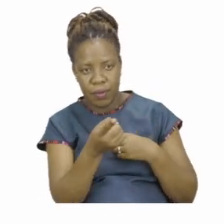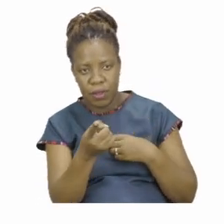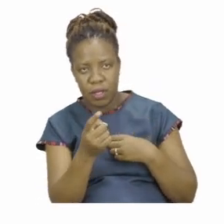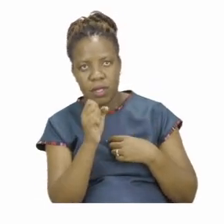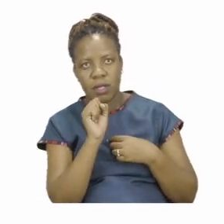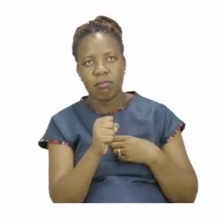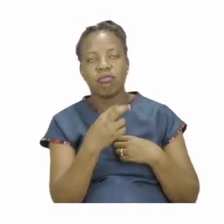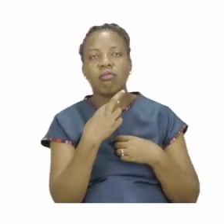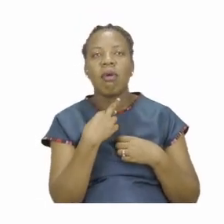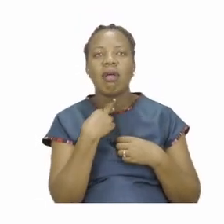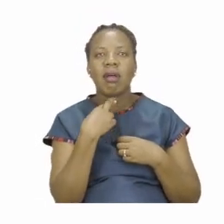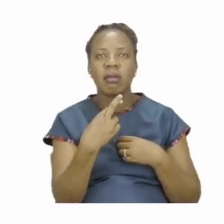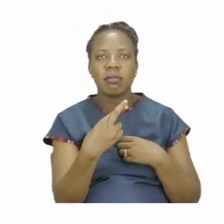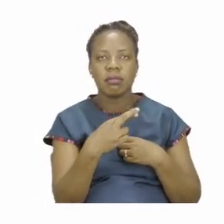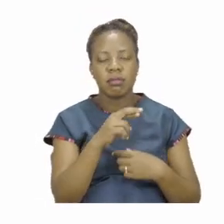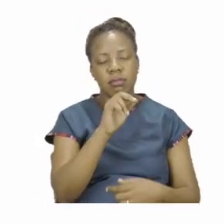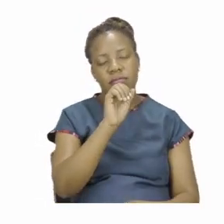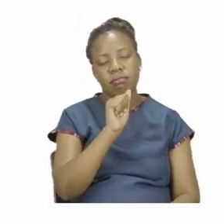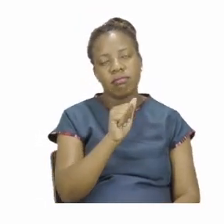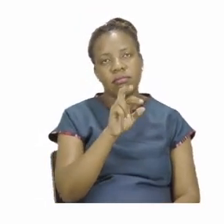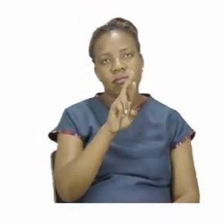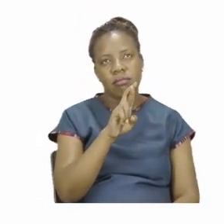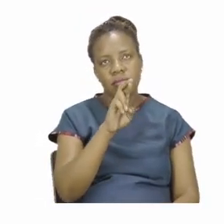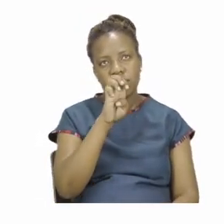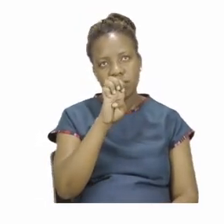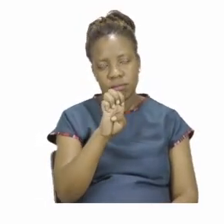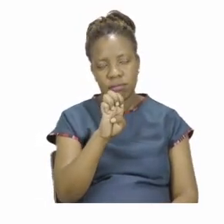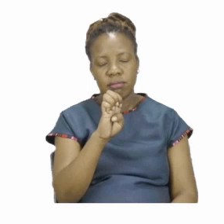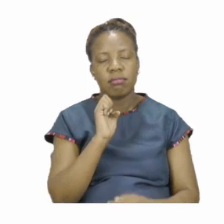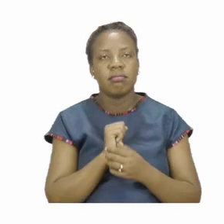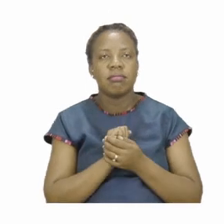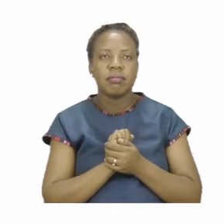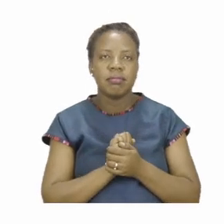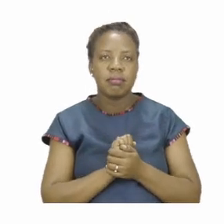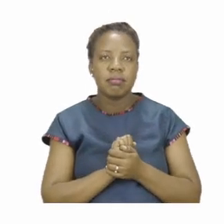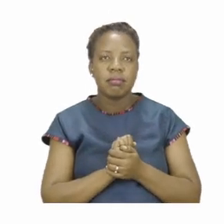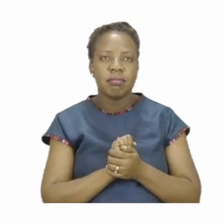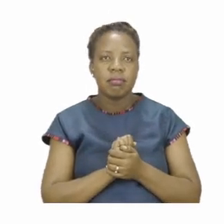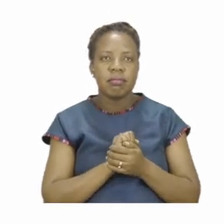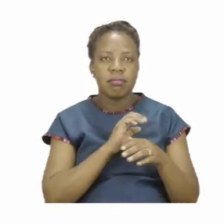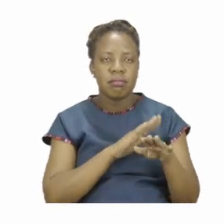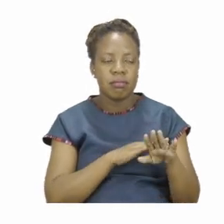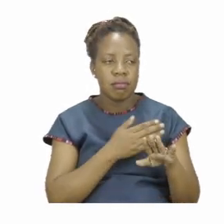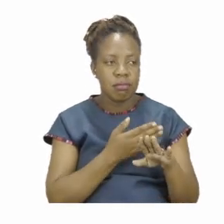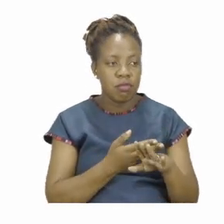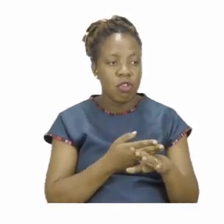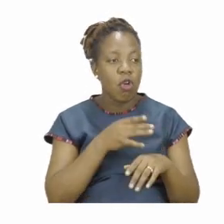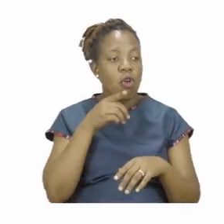are. You are. We are.